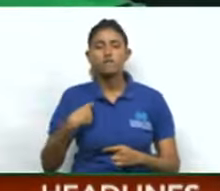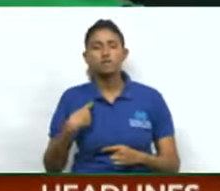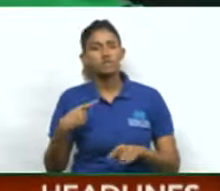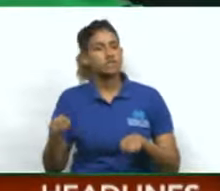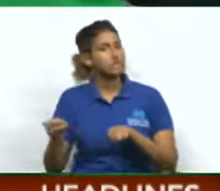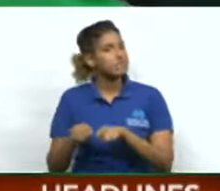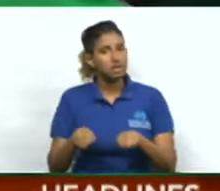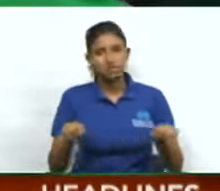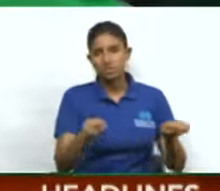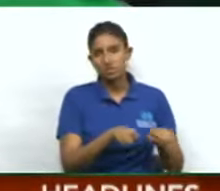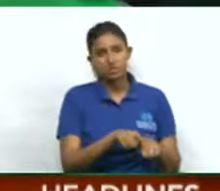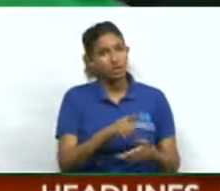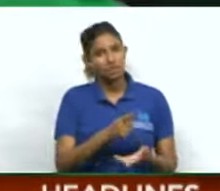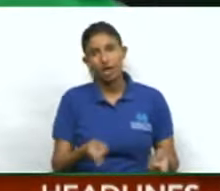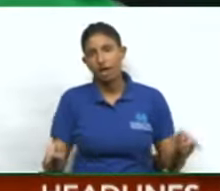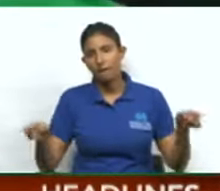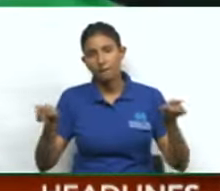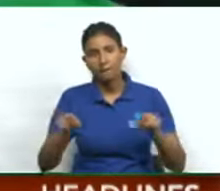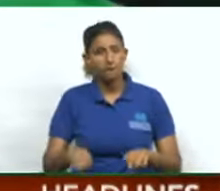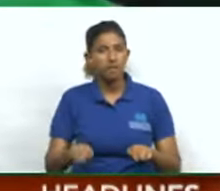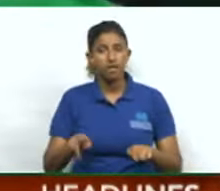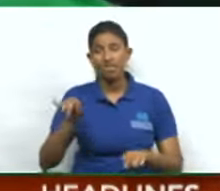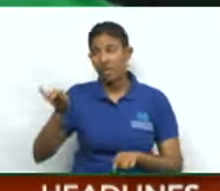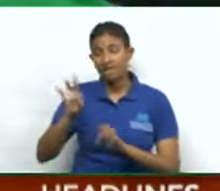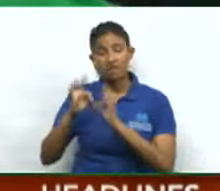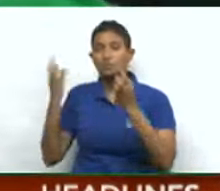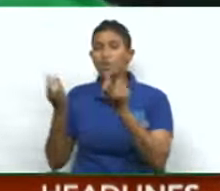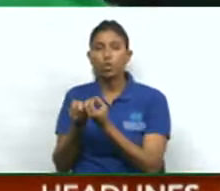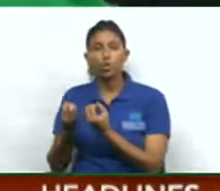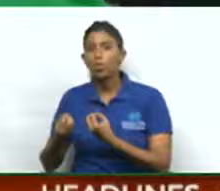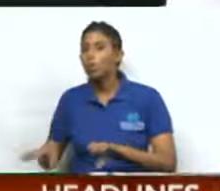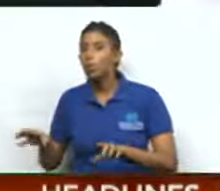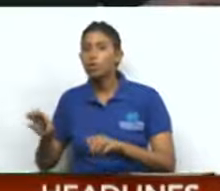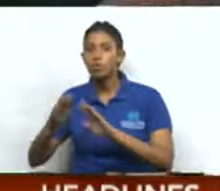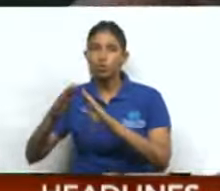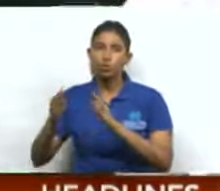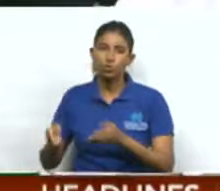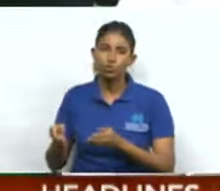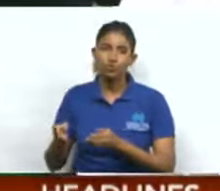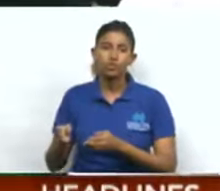situation, and the family lost their home. So,